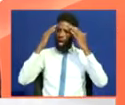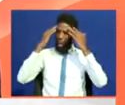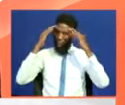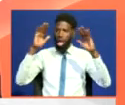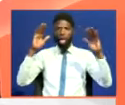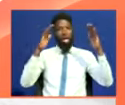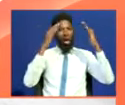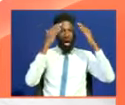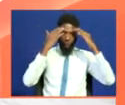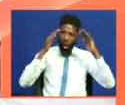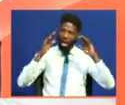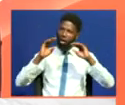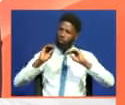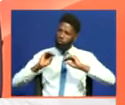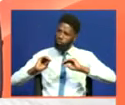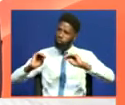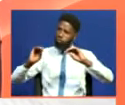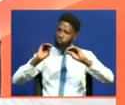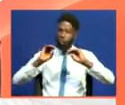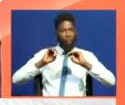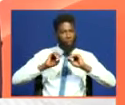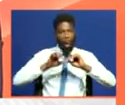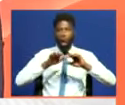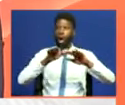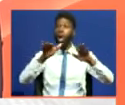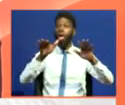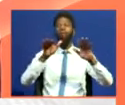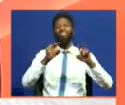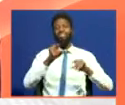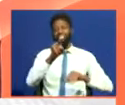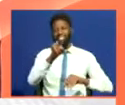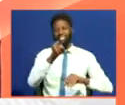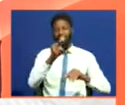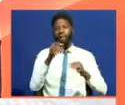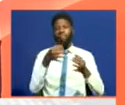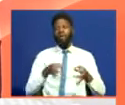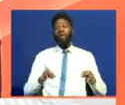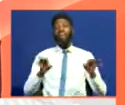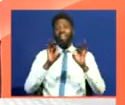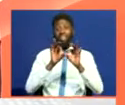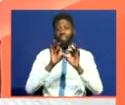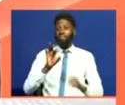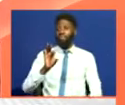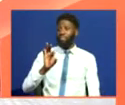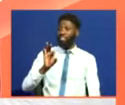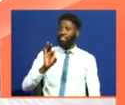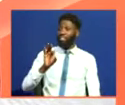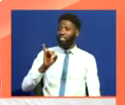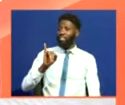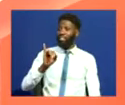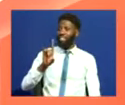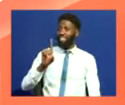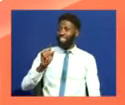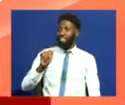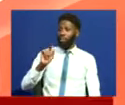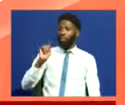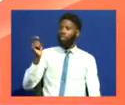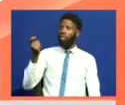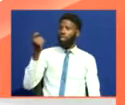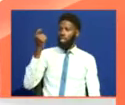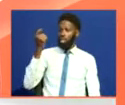why, in fact, the Federation of Women Lawyers, that is known as FIDA Kenya, engaged in the public